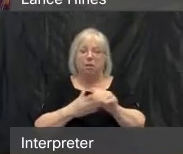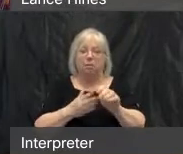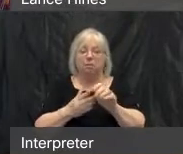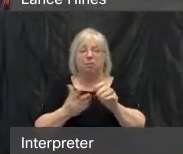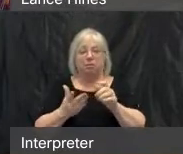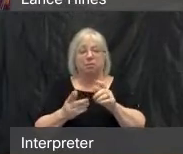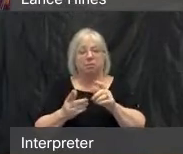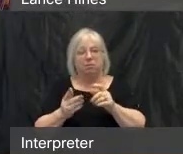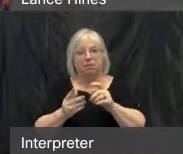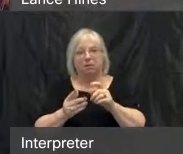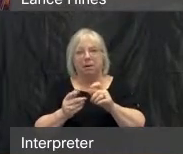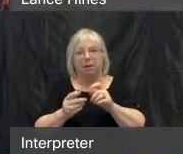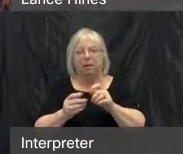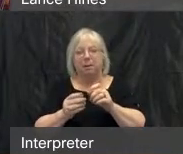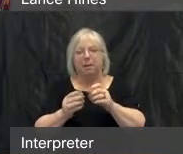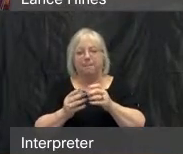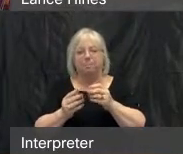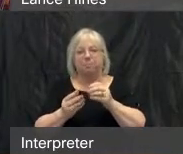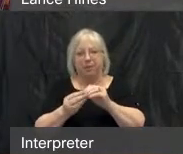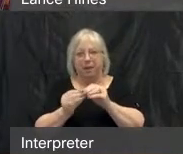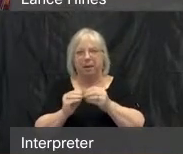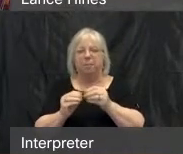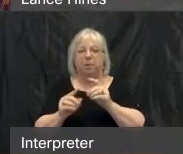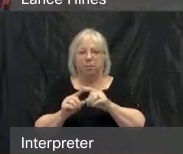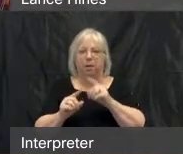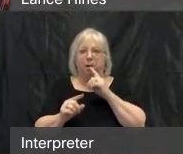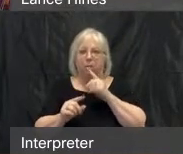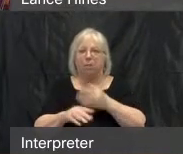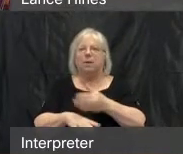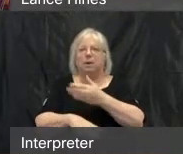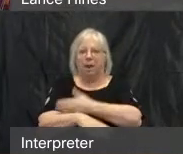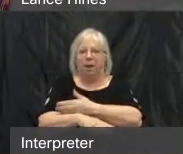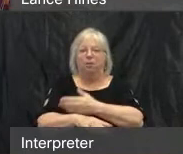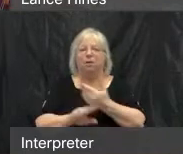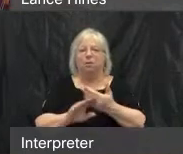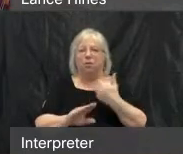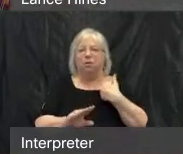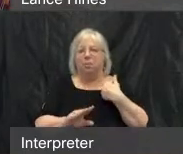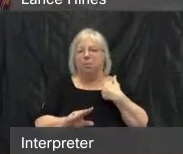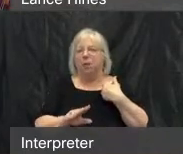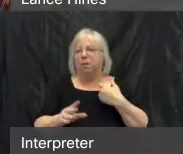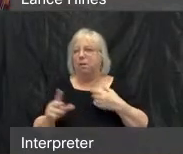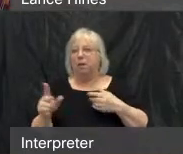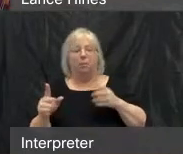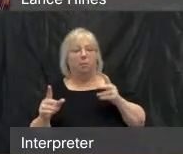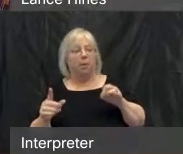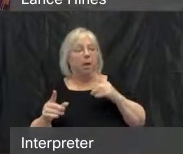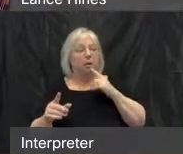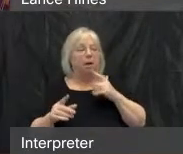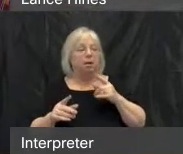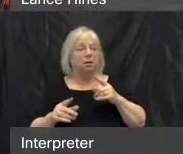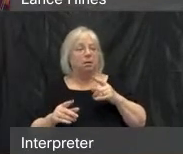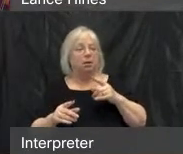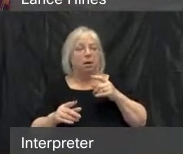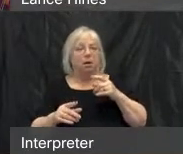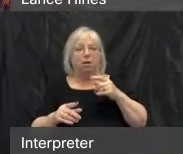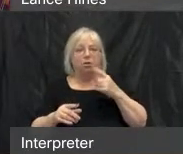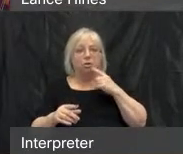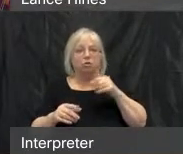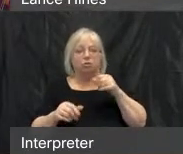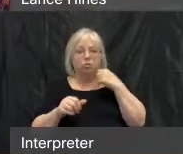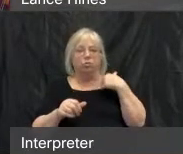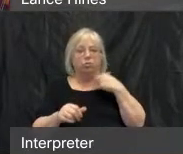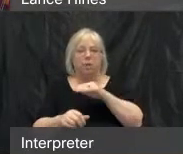it was an enhancement over what we were currently doing. And then also, just board members, just to remind